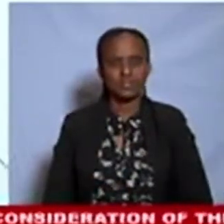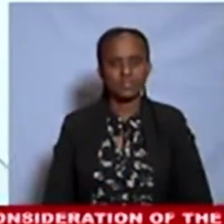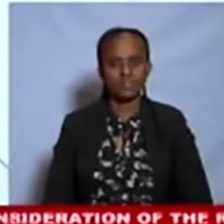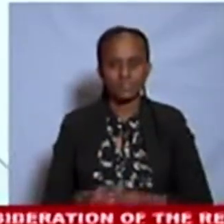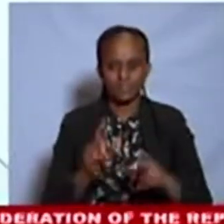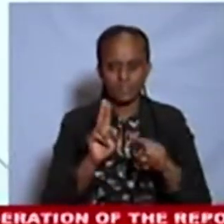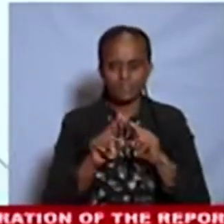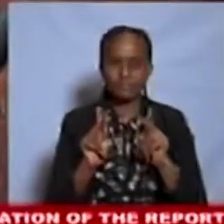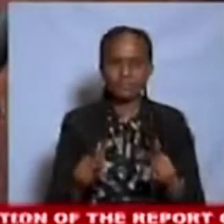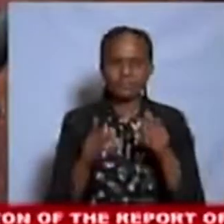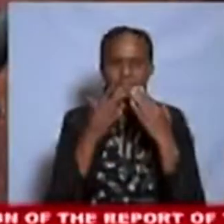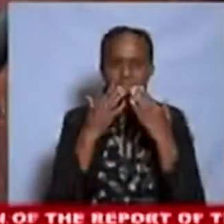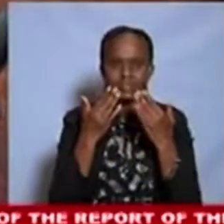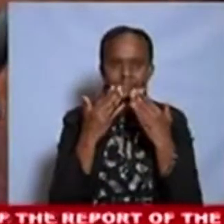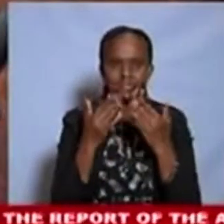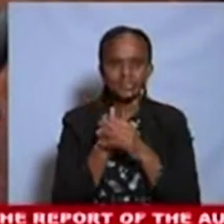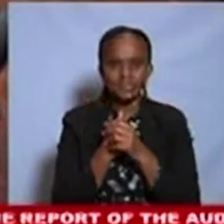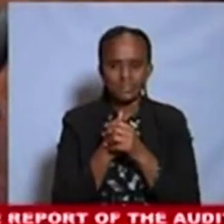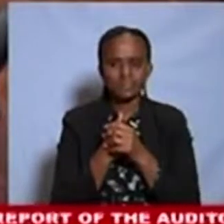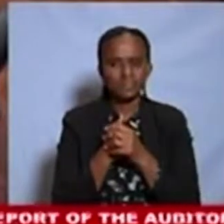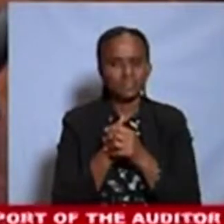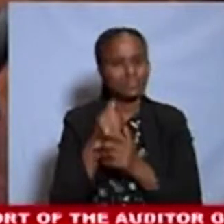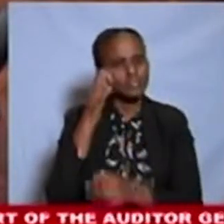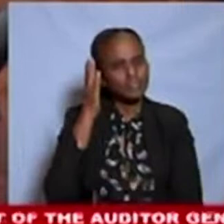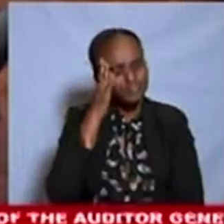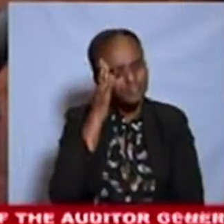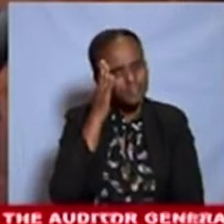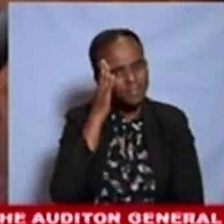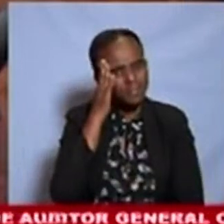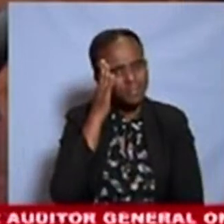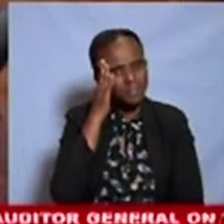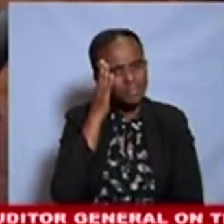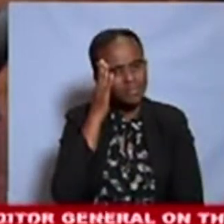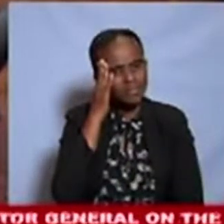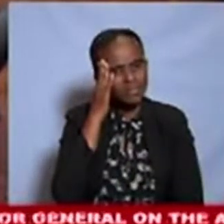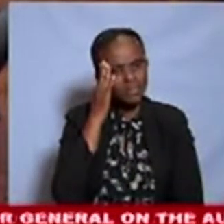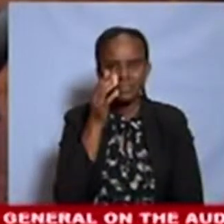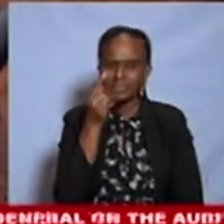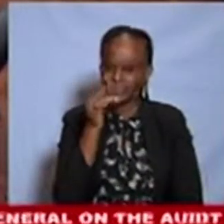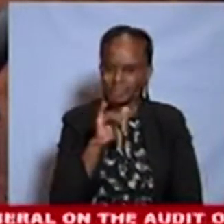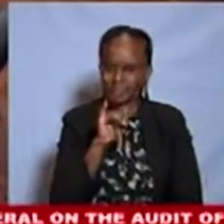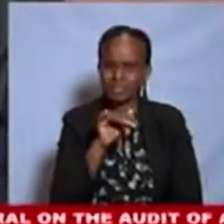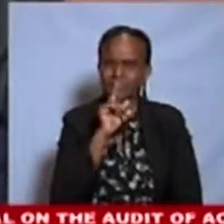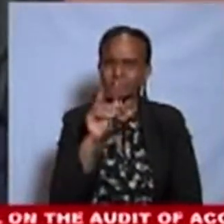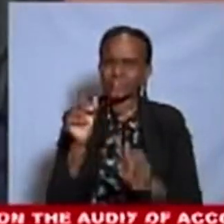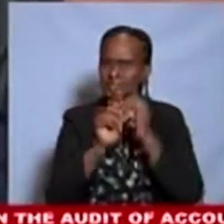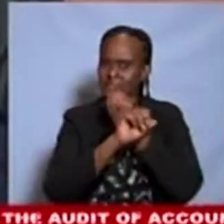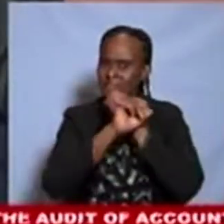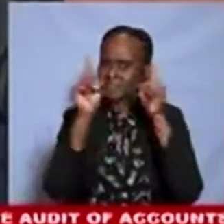you, Chair. You know, like you were saying, shocking, because